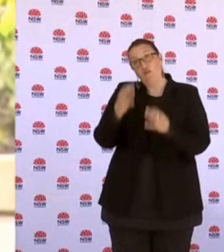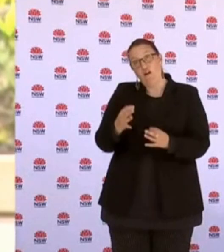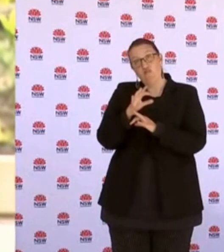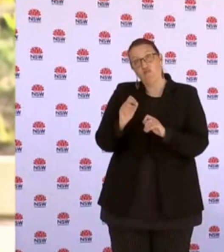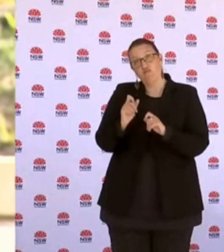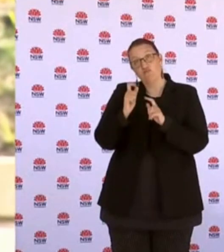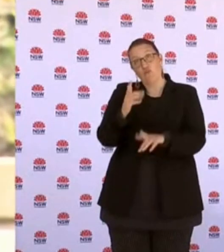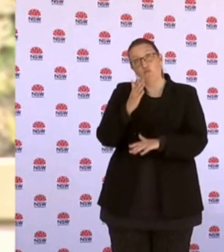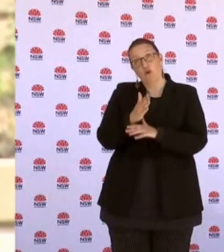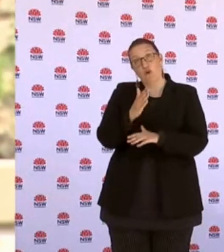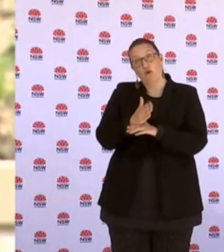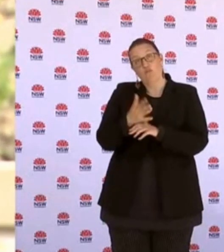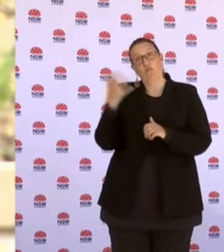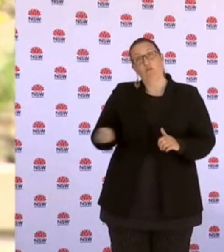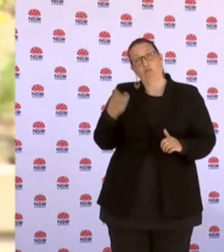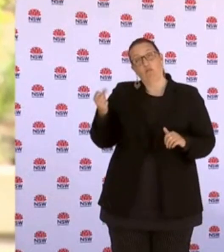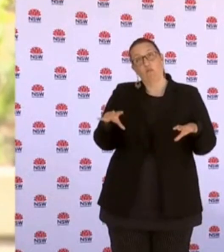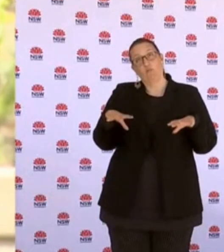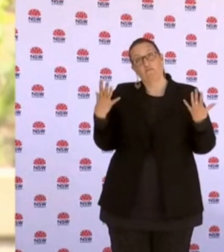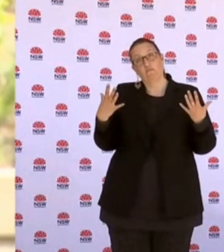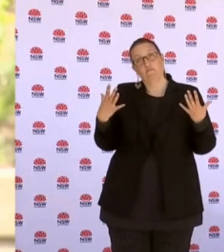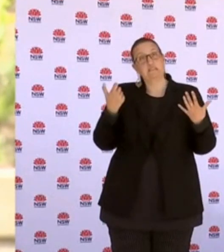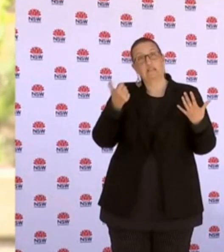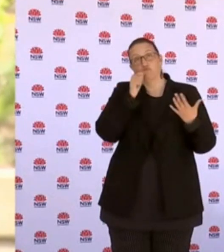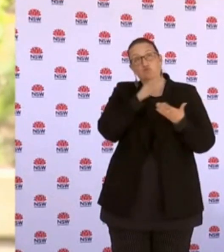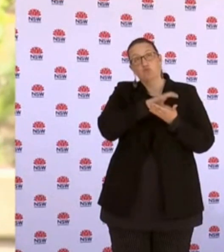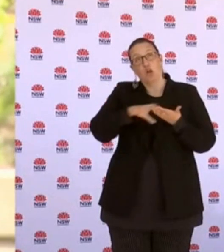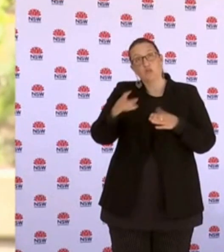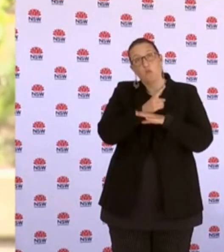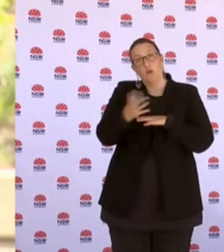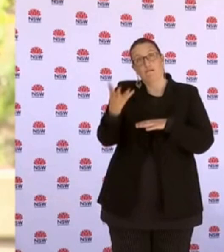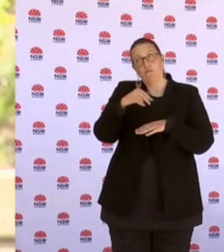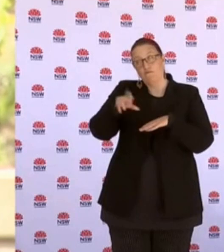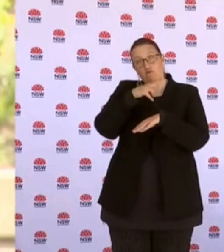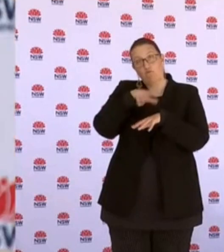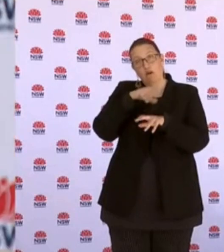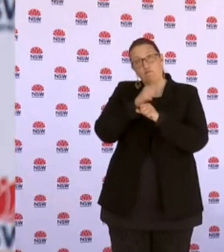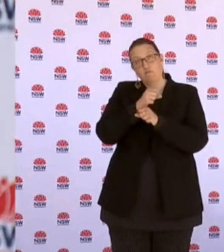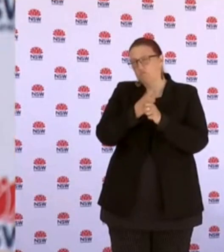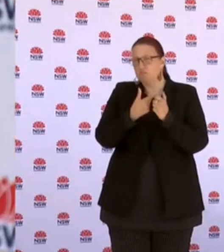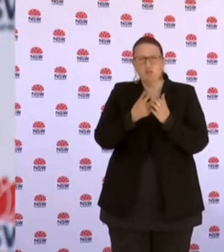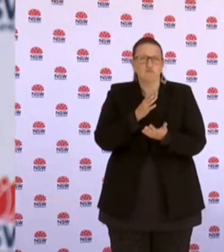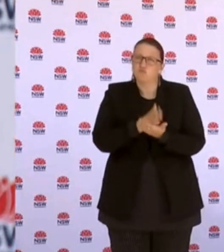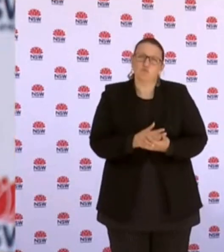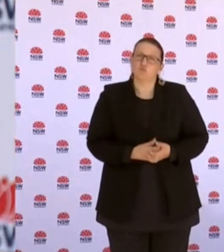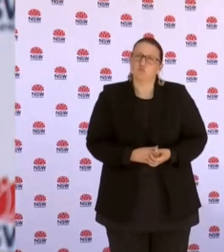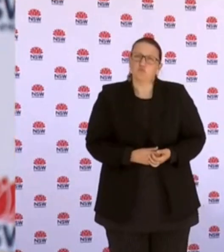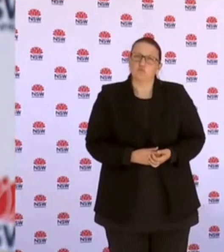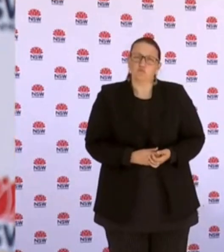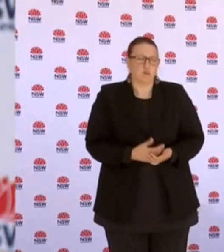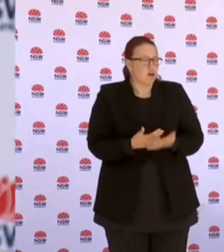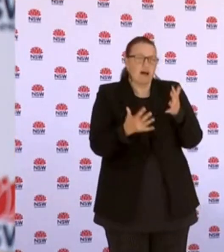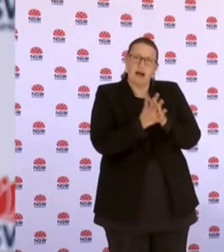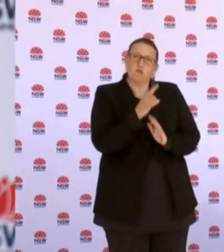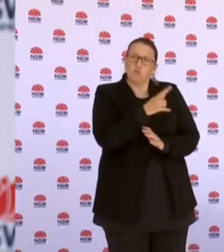government. That's not true. If you want these people to stay home, what are you going to do to fix it? The reality is a lot of businesses,